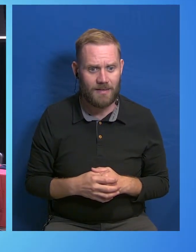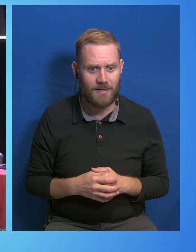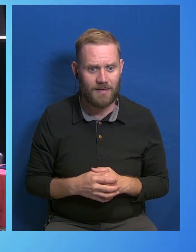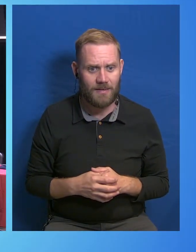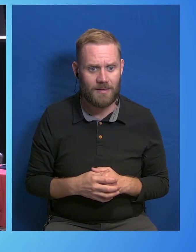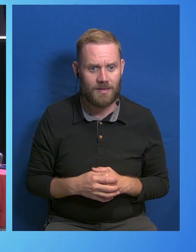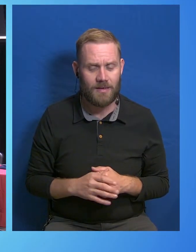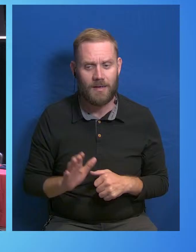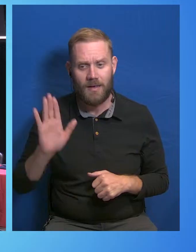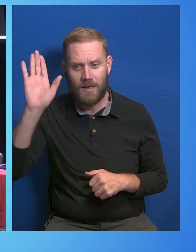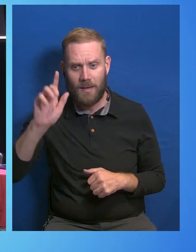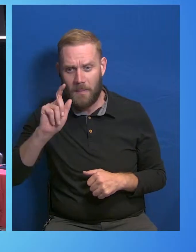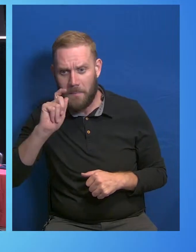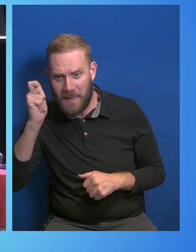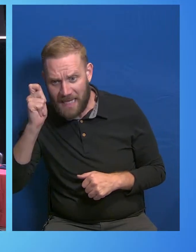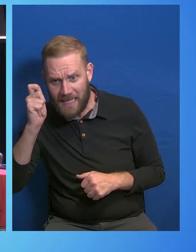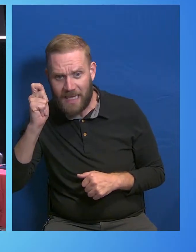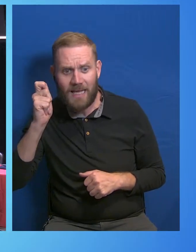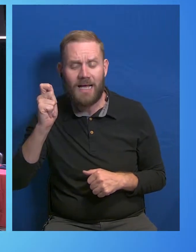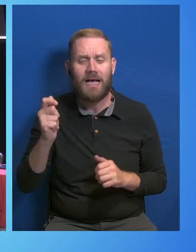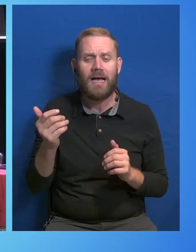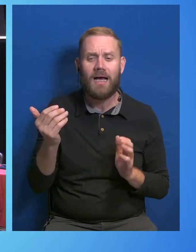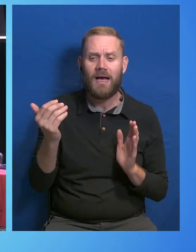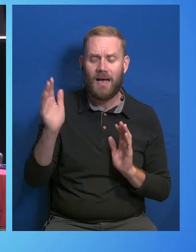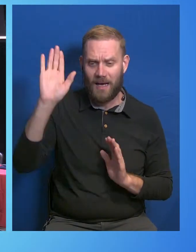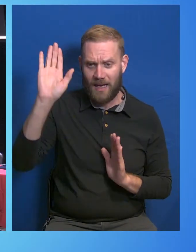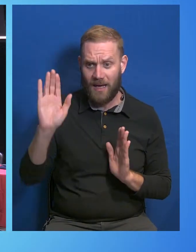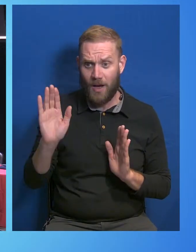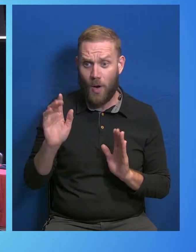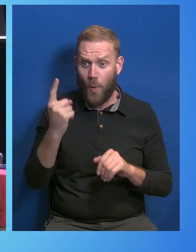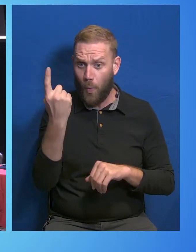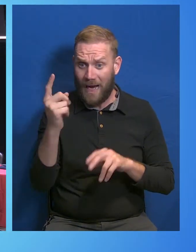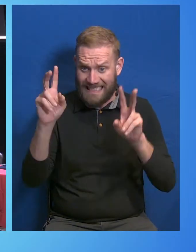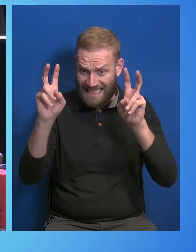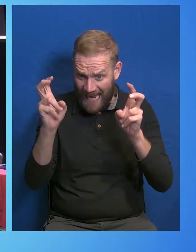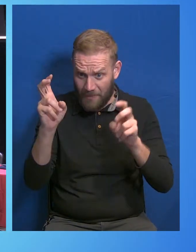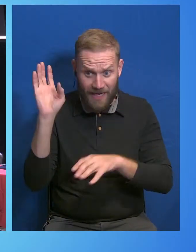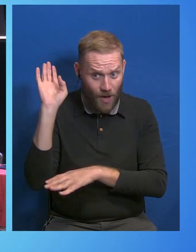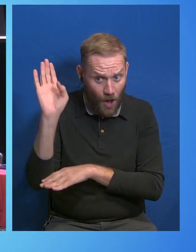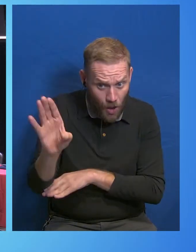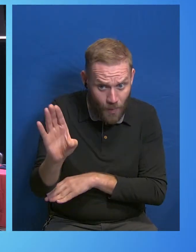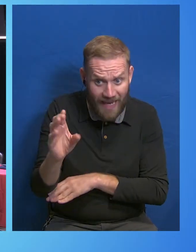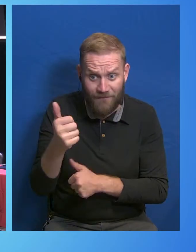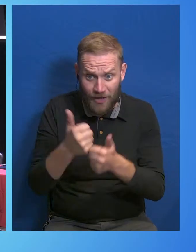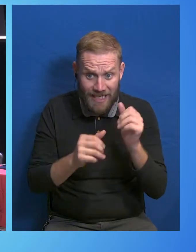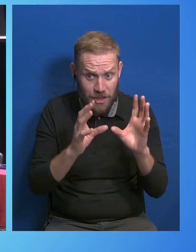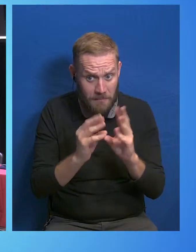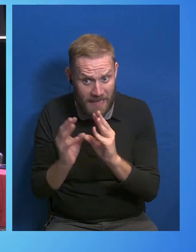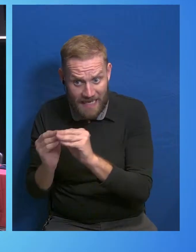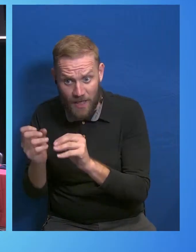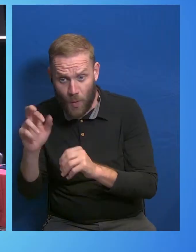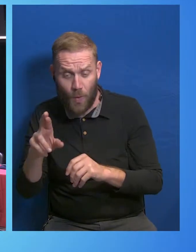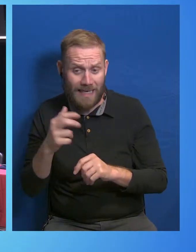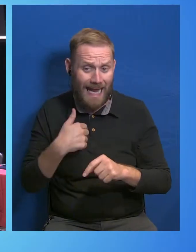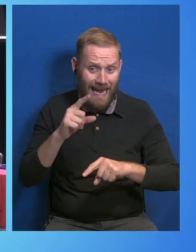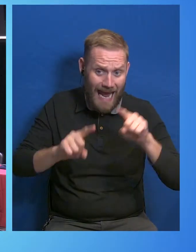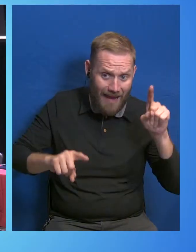So are these sessions, this is Bill again, are these one topic sessions? You can only talk about one thing or